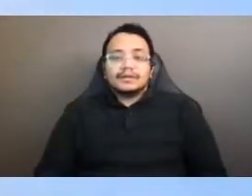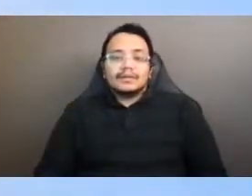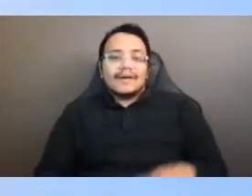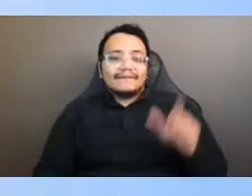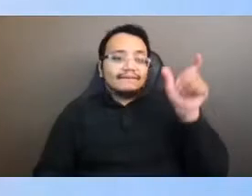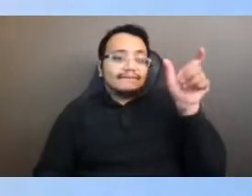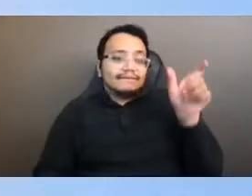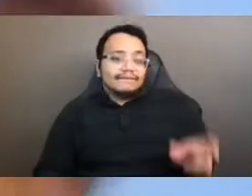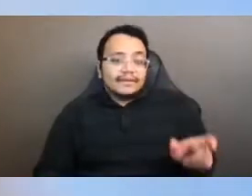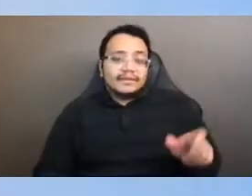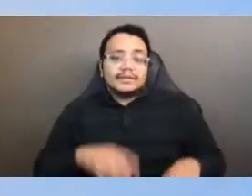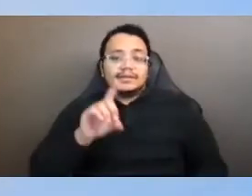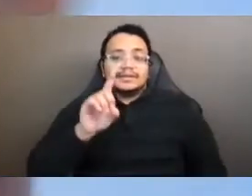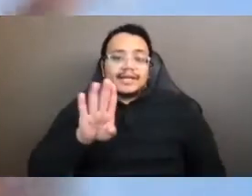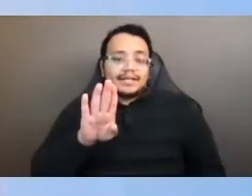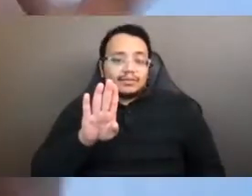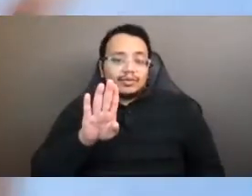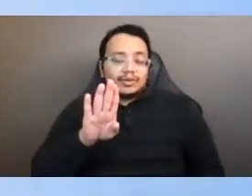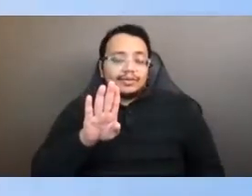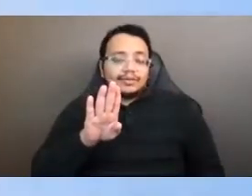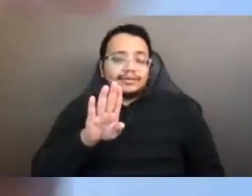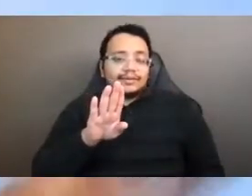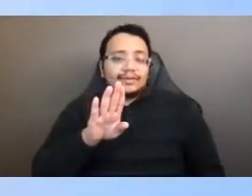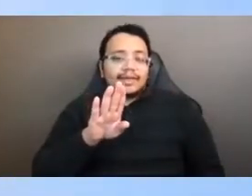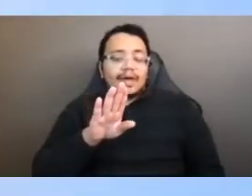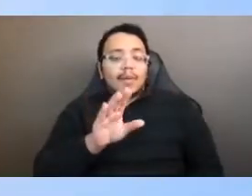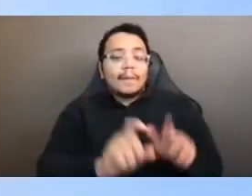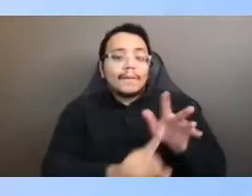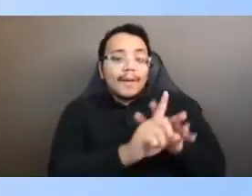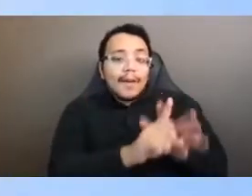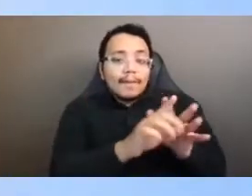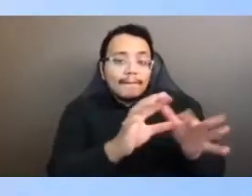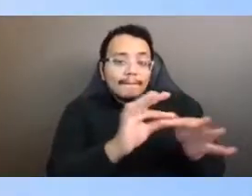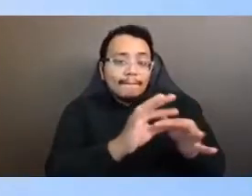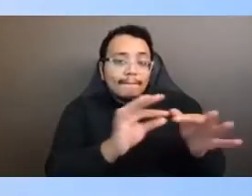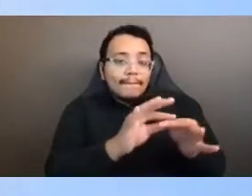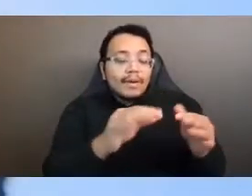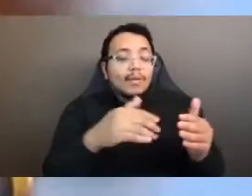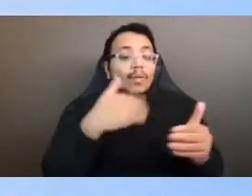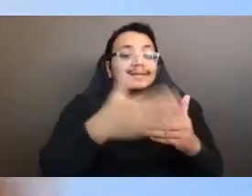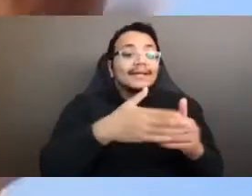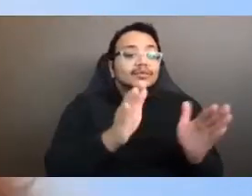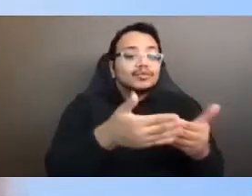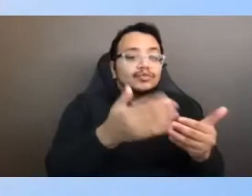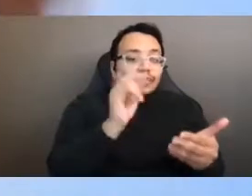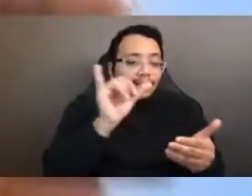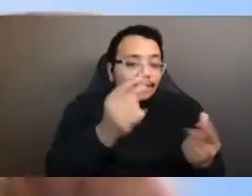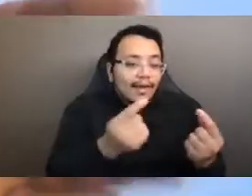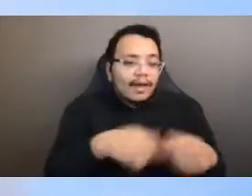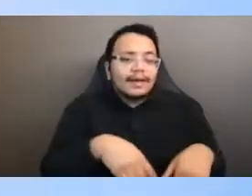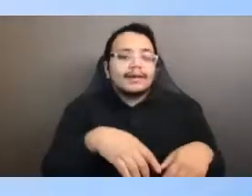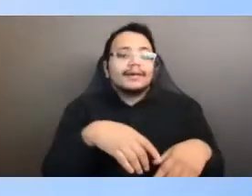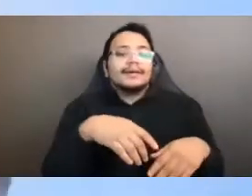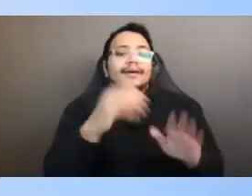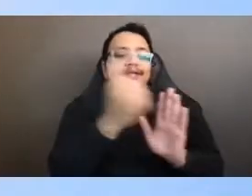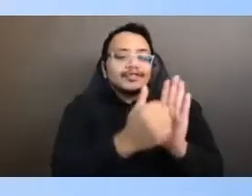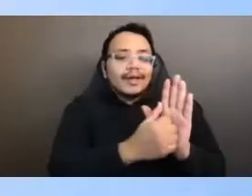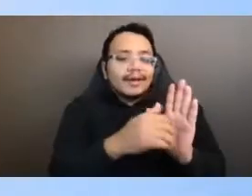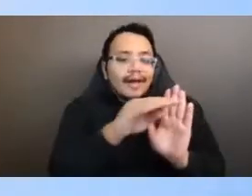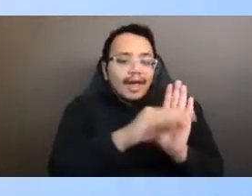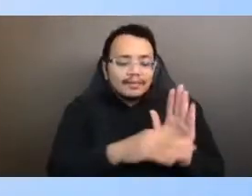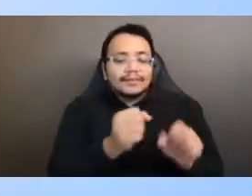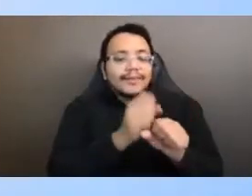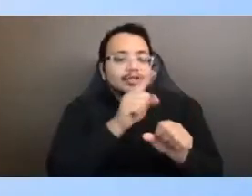dashboard that will help you kind of be a guide to the next room or the agenda item during the day. Be sure to, if there's an update or alert, to read